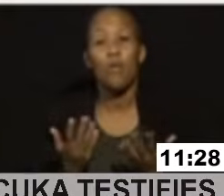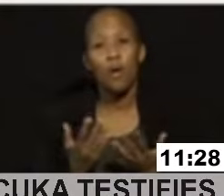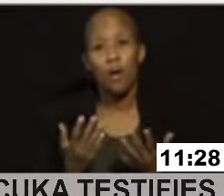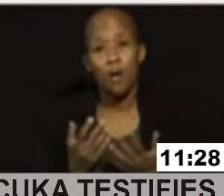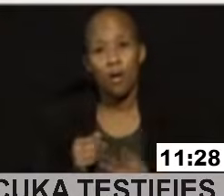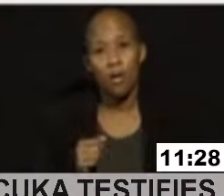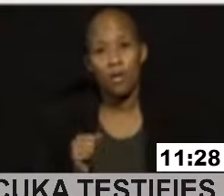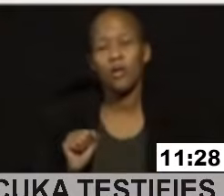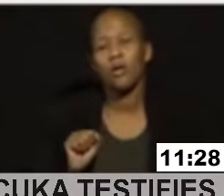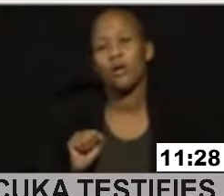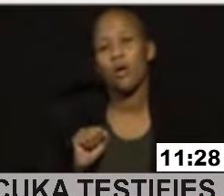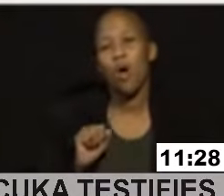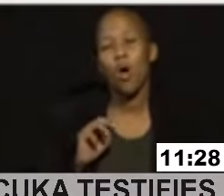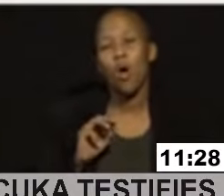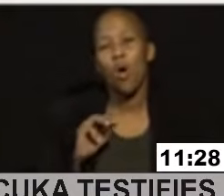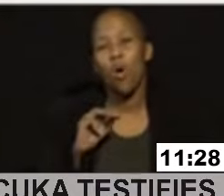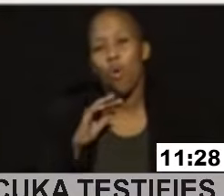waterfront.